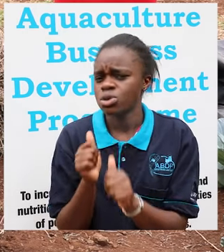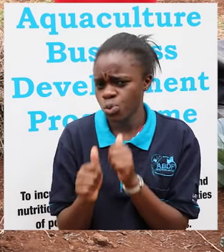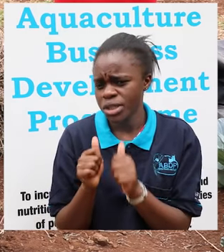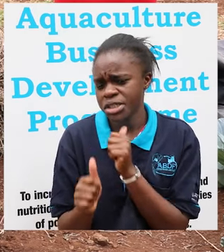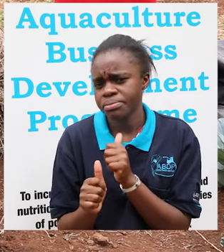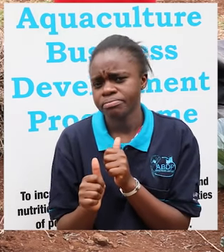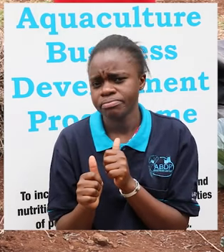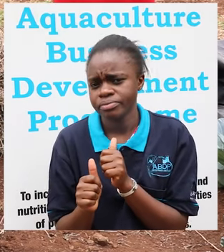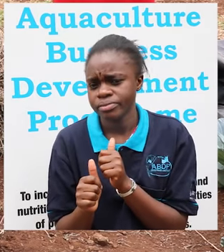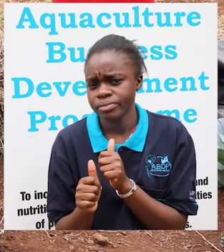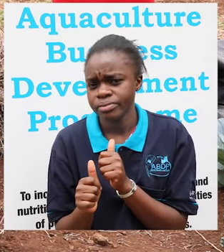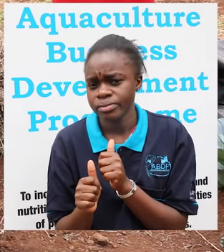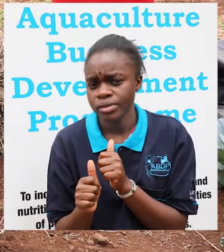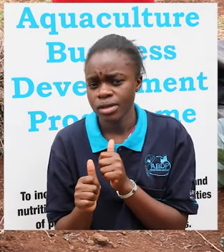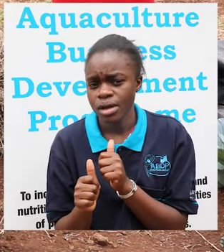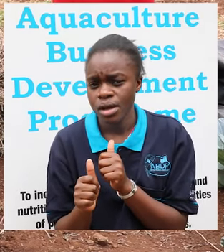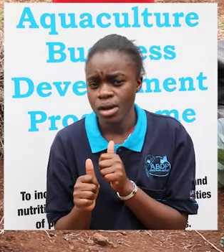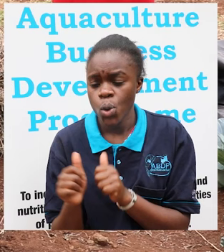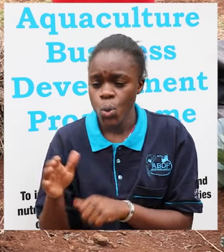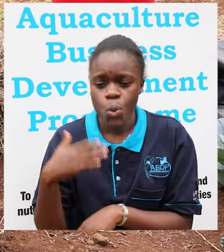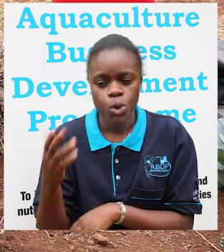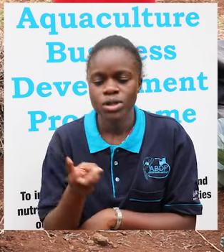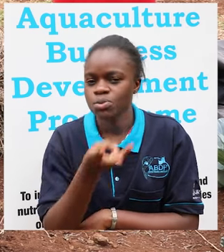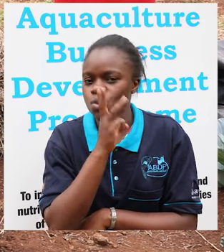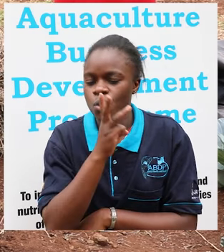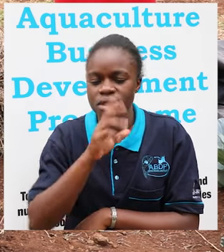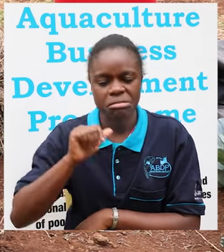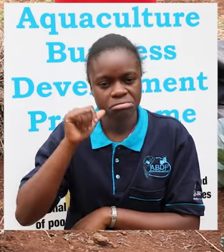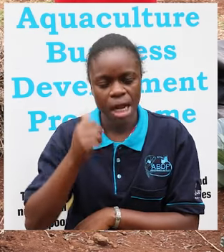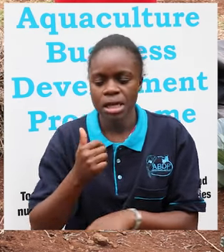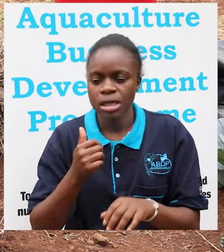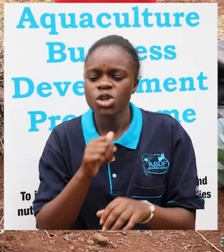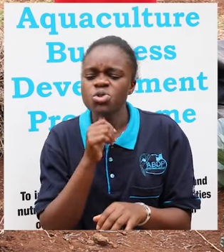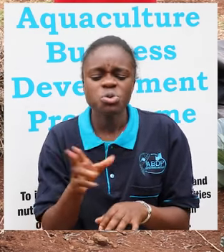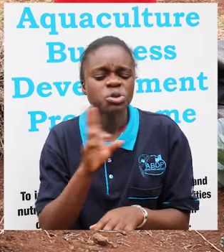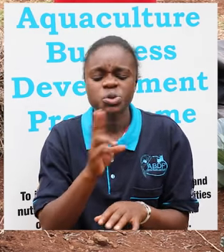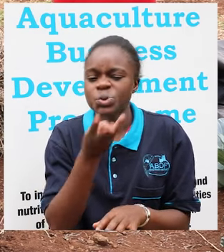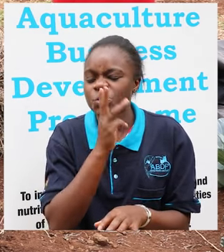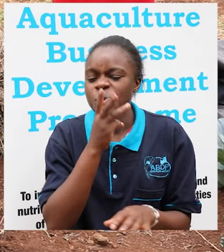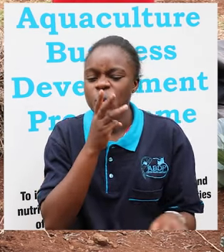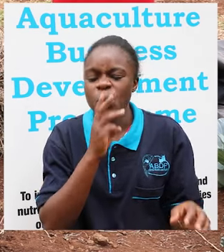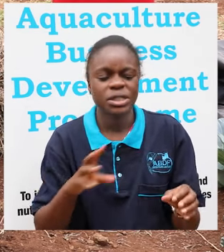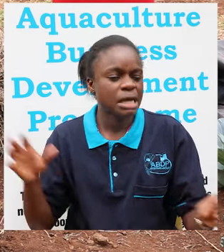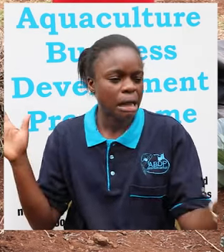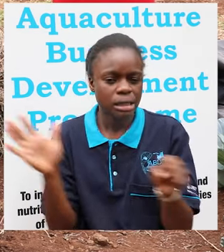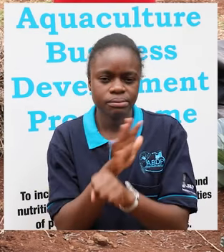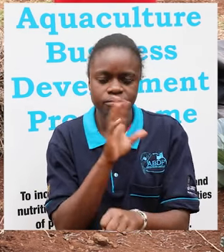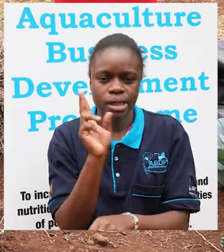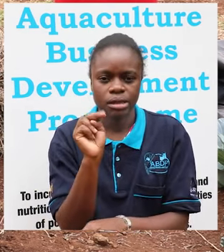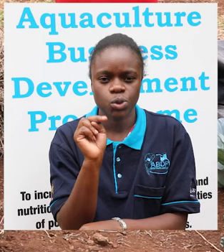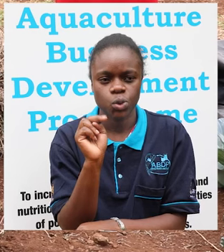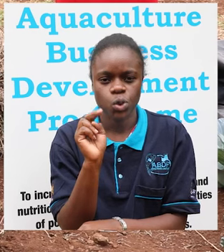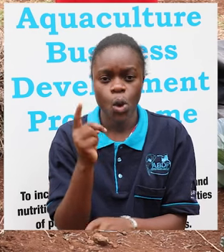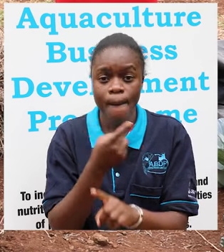garden? It is very water efficient. Because of the polythene that is down, when you put water, it doesn't percolate to the